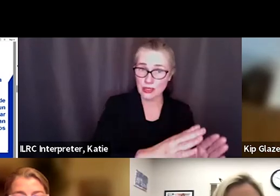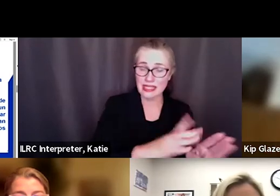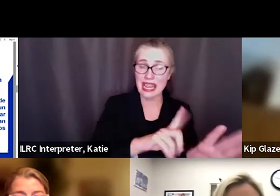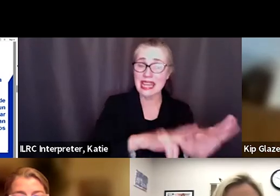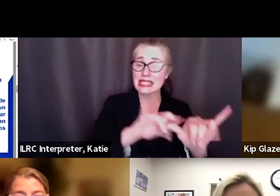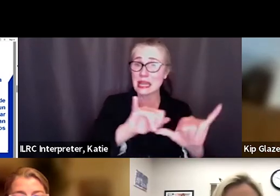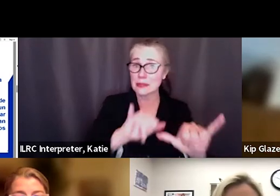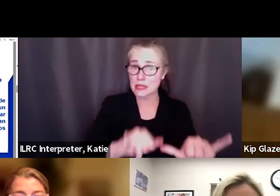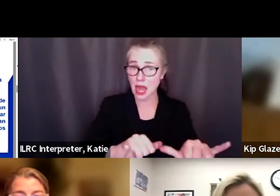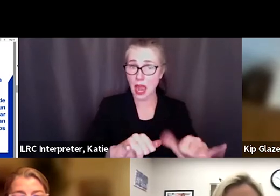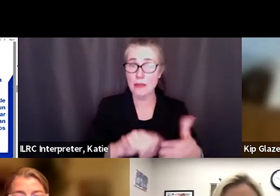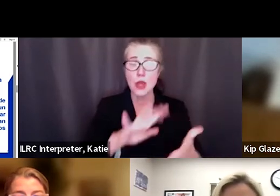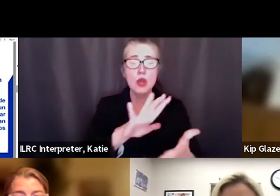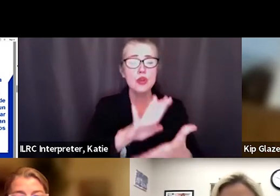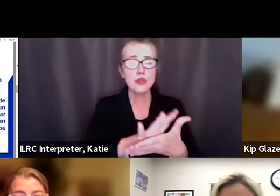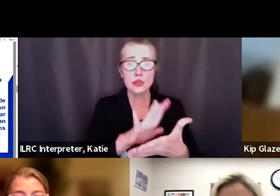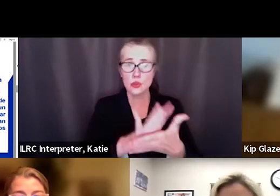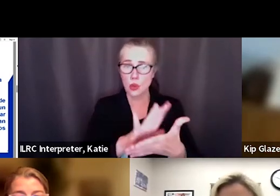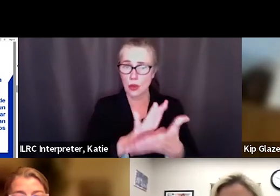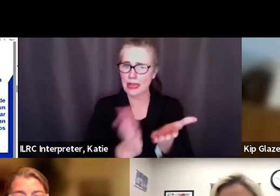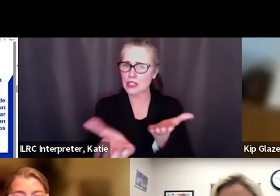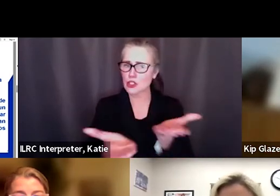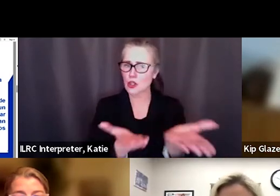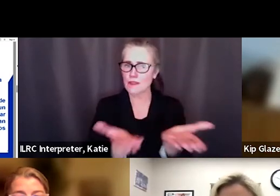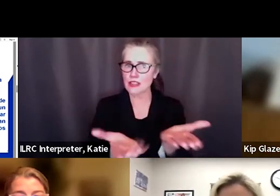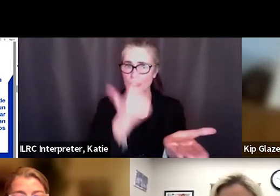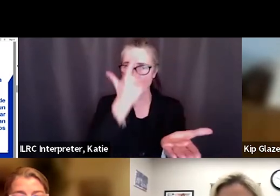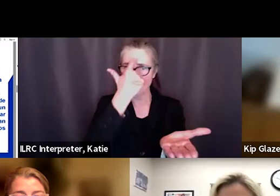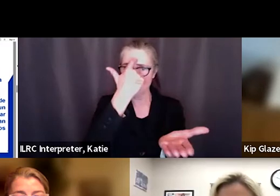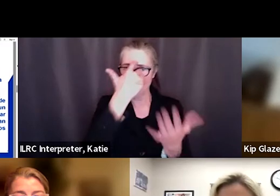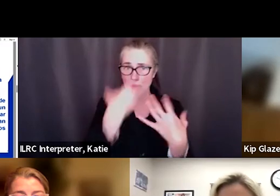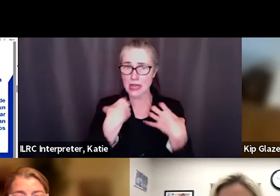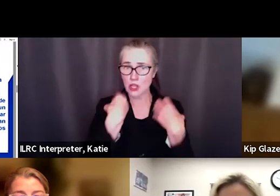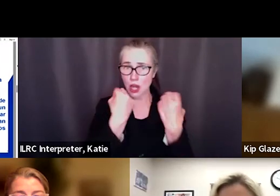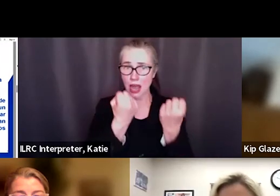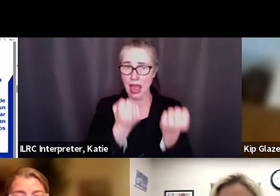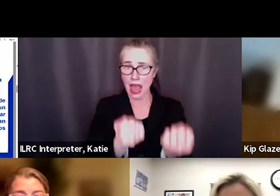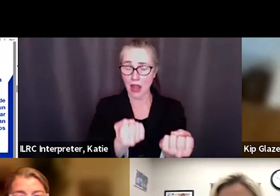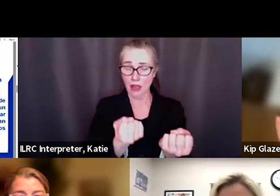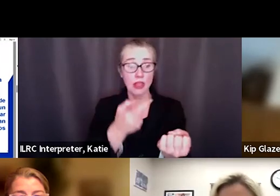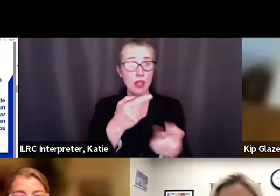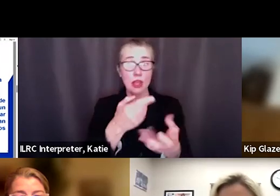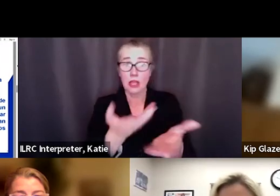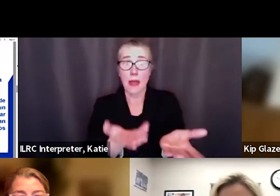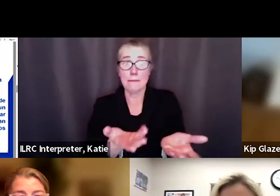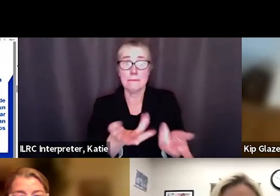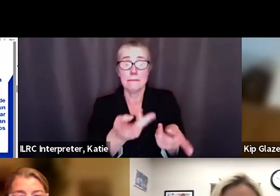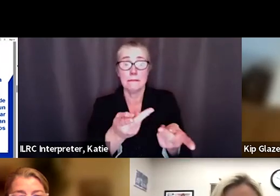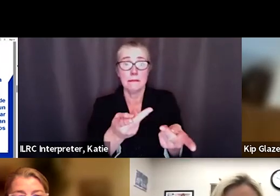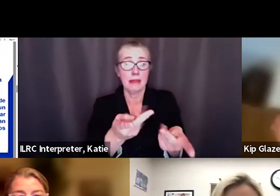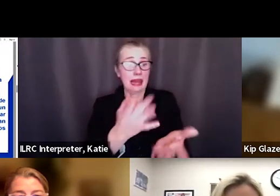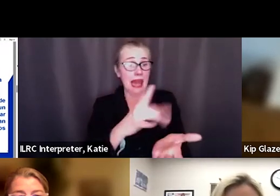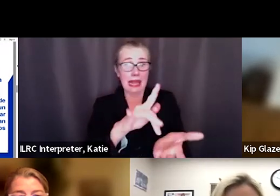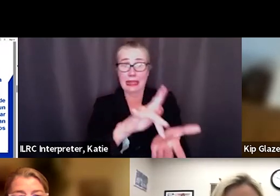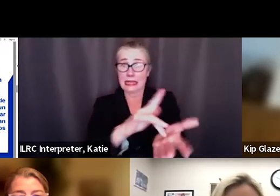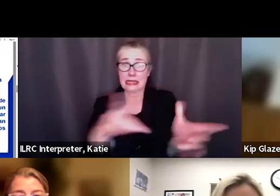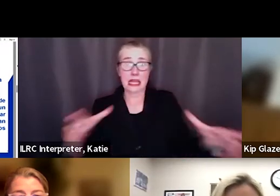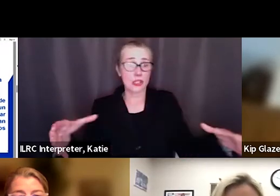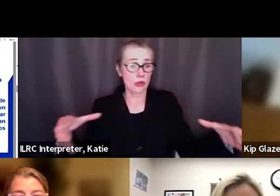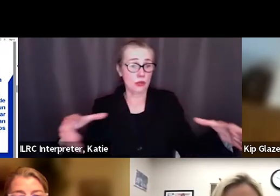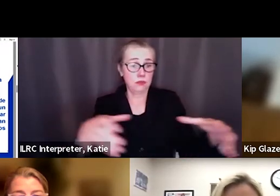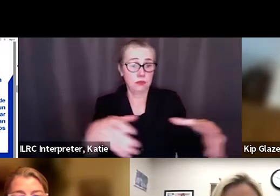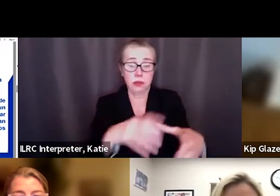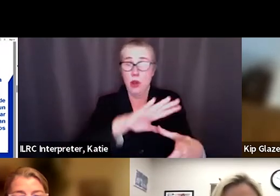school-based mental health service that could be a center of all things mental health and wellness